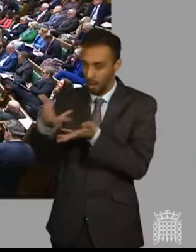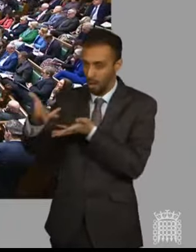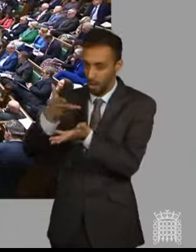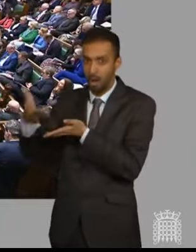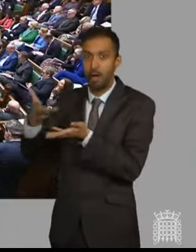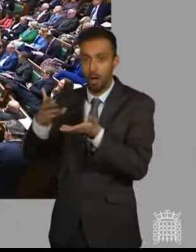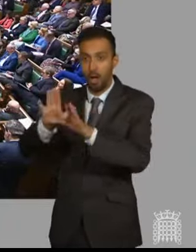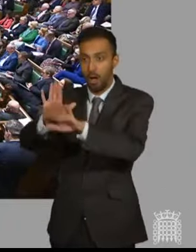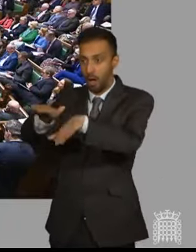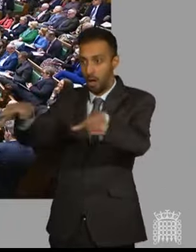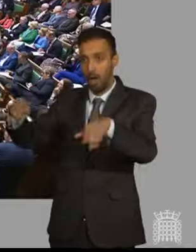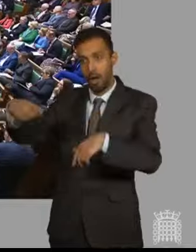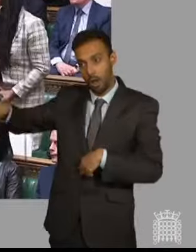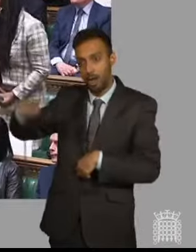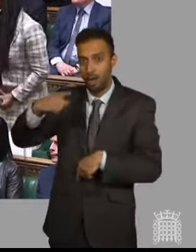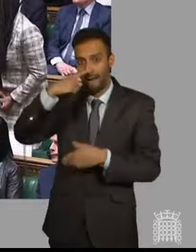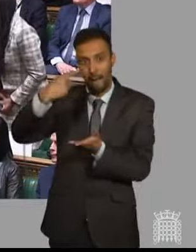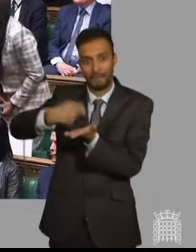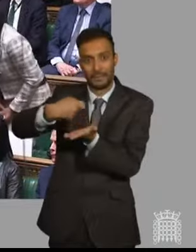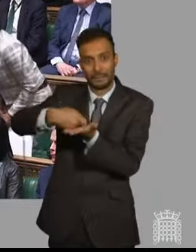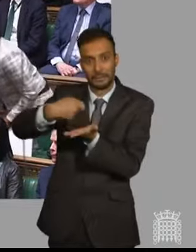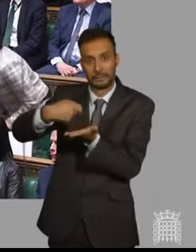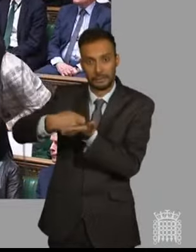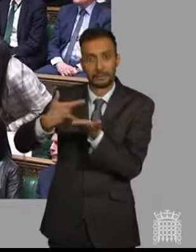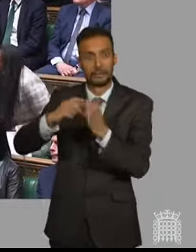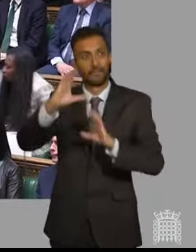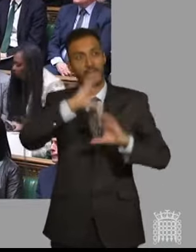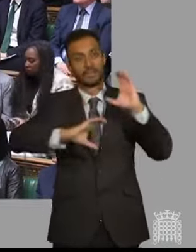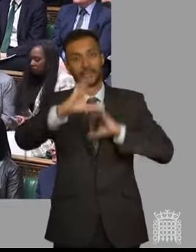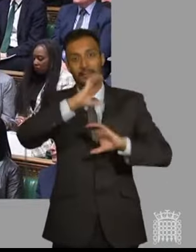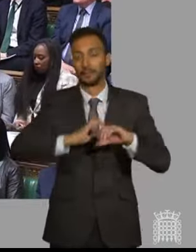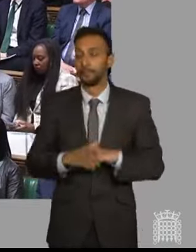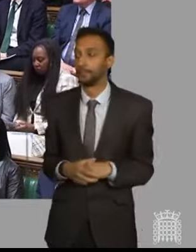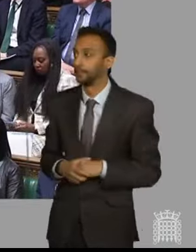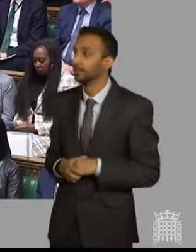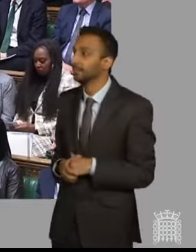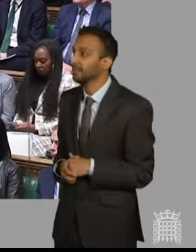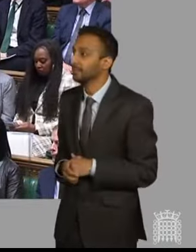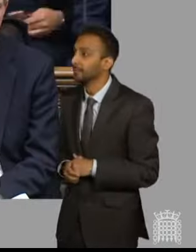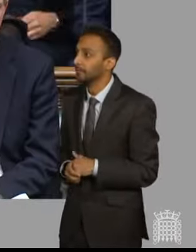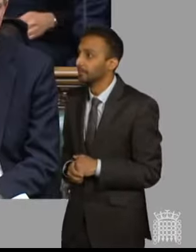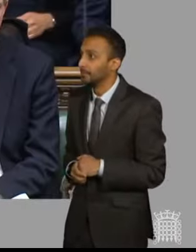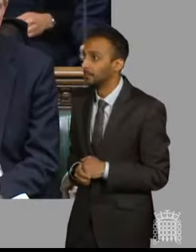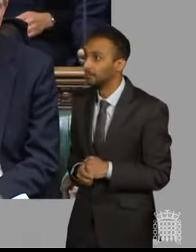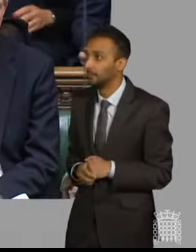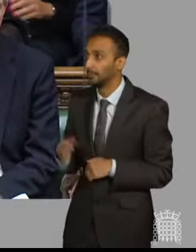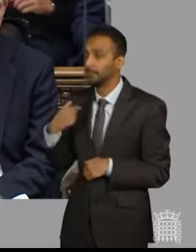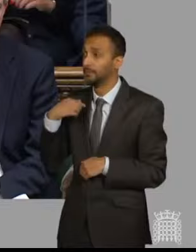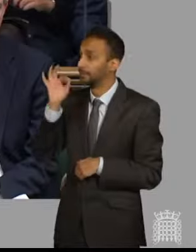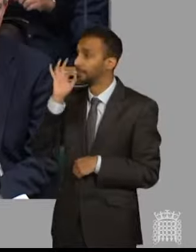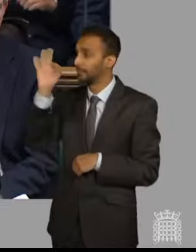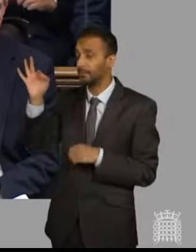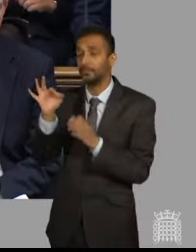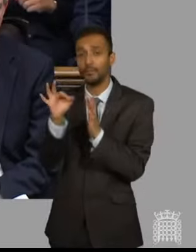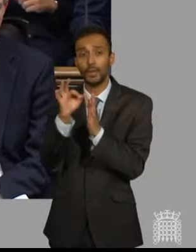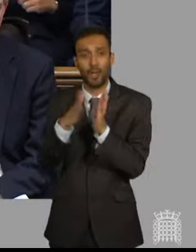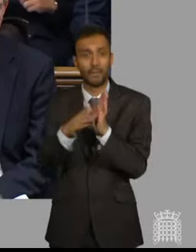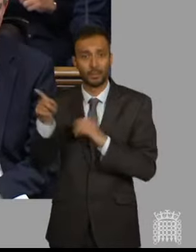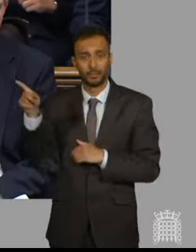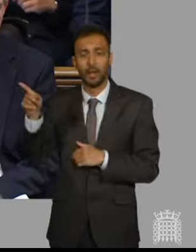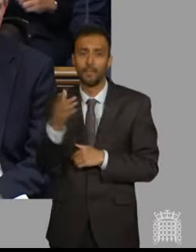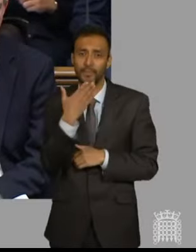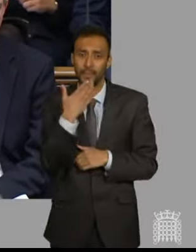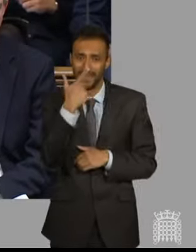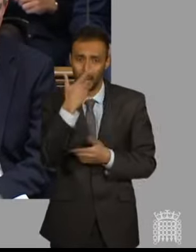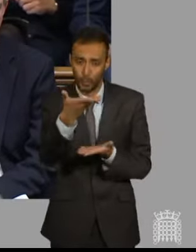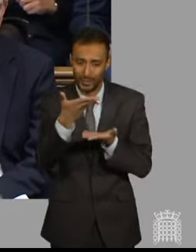you, Mr. Speaker. Mr. Speaker, can I ask the Prime Minister very simply, for the public record, whether he personally met Mr. Akhil Tripathi